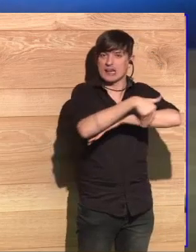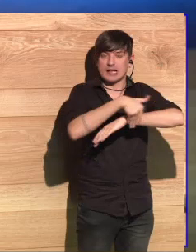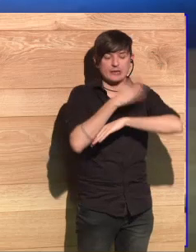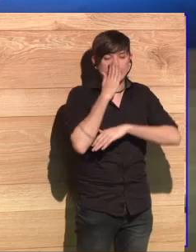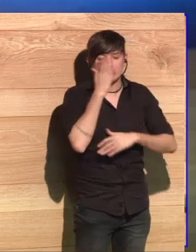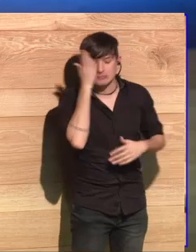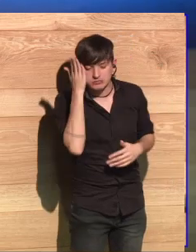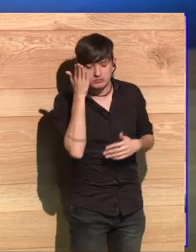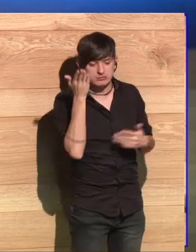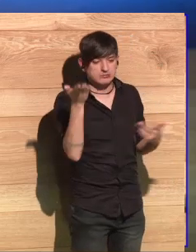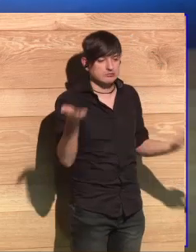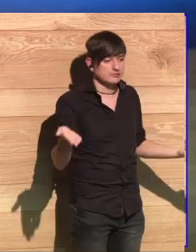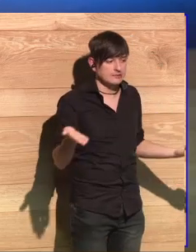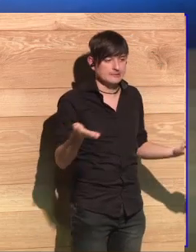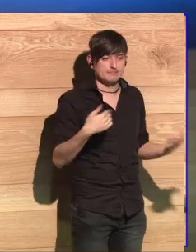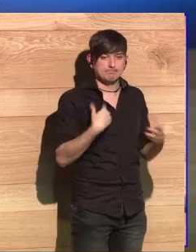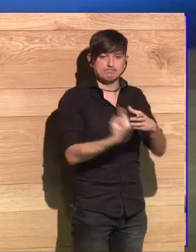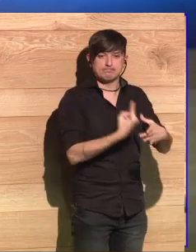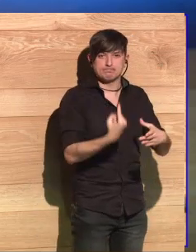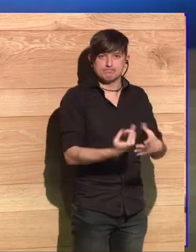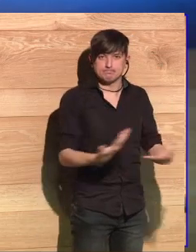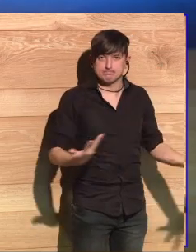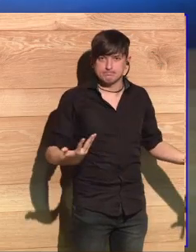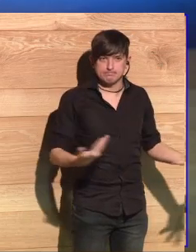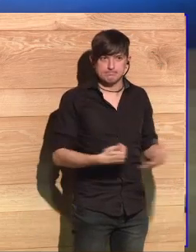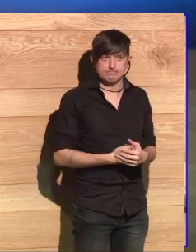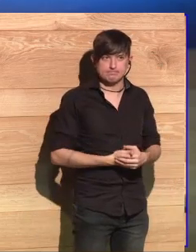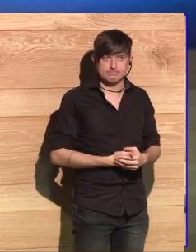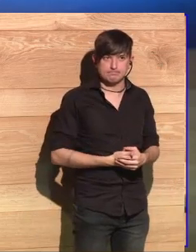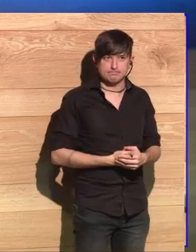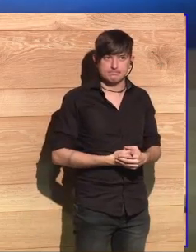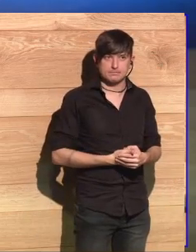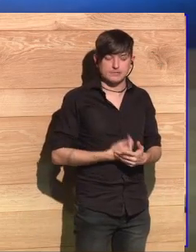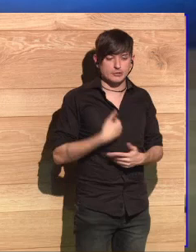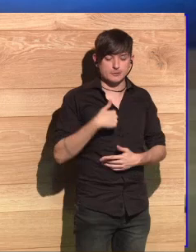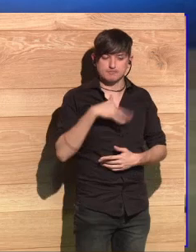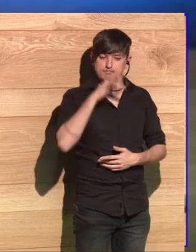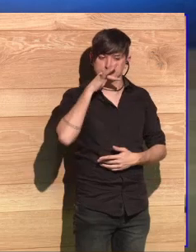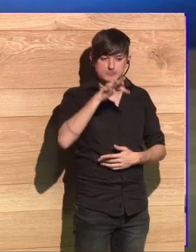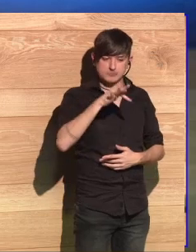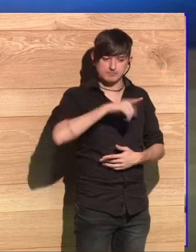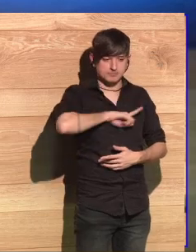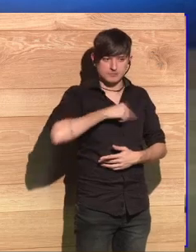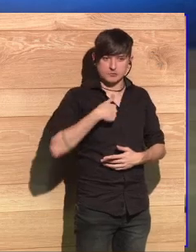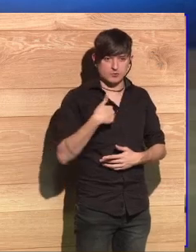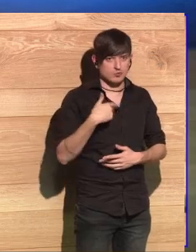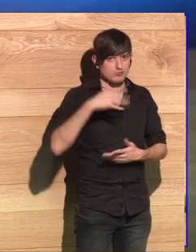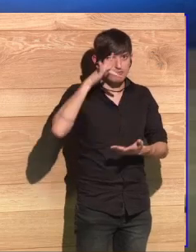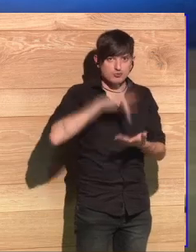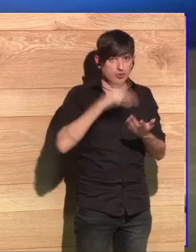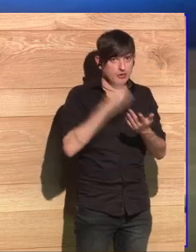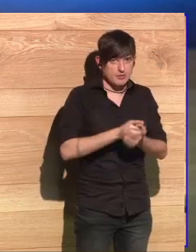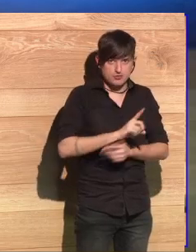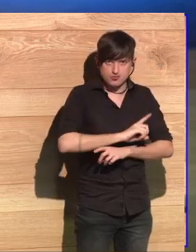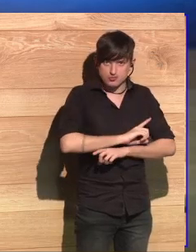And when you're sleeping like that, the feeling of helplessness is terrible. And I promised myself that would never